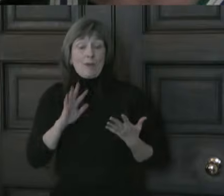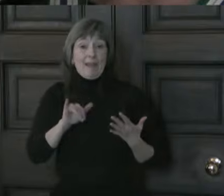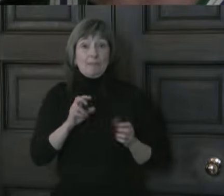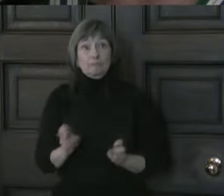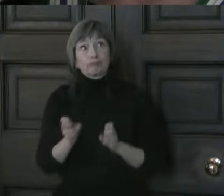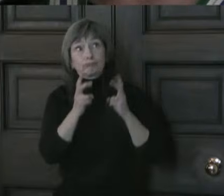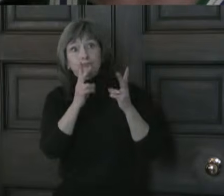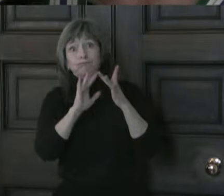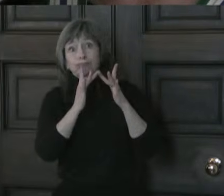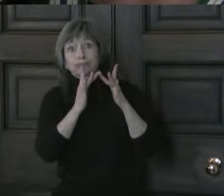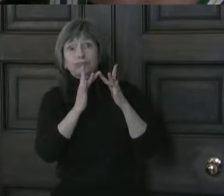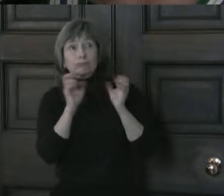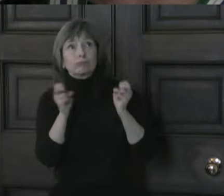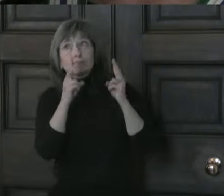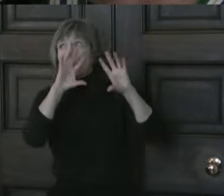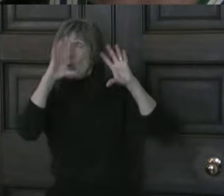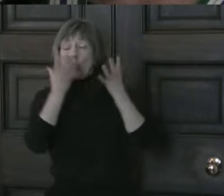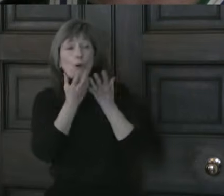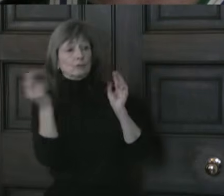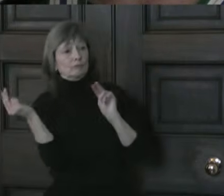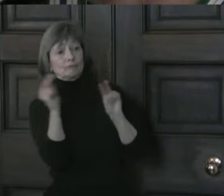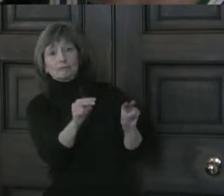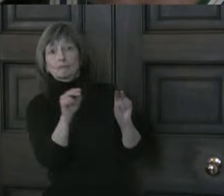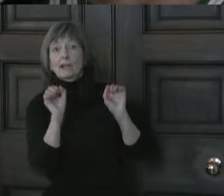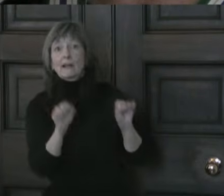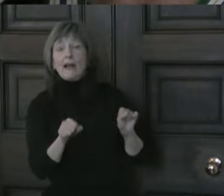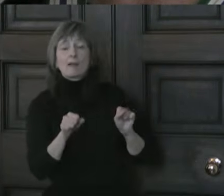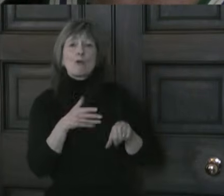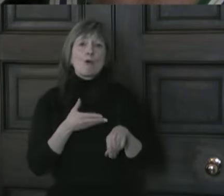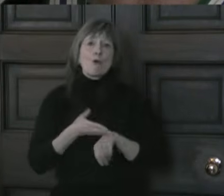and globally accessible, comprises more than